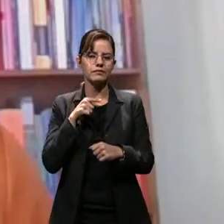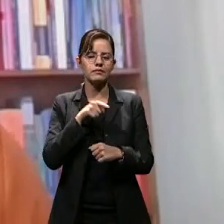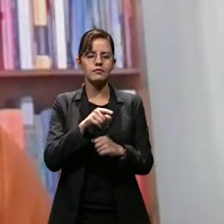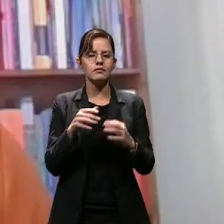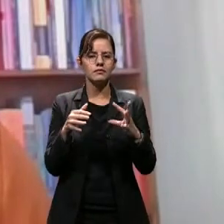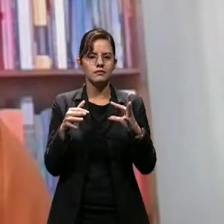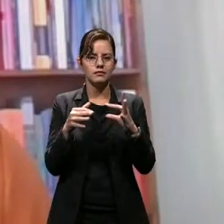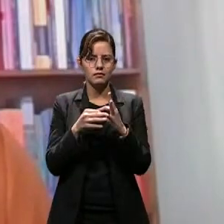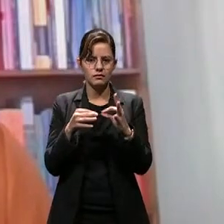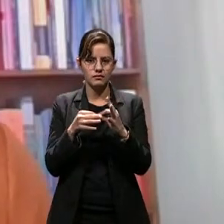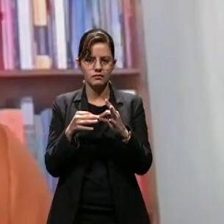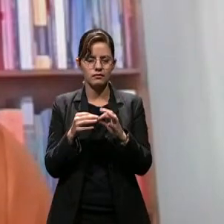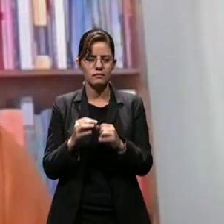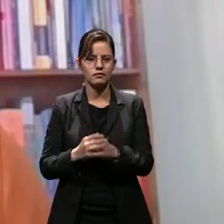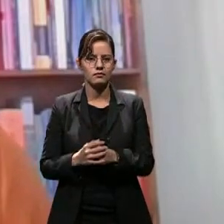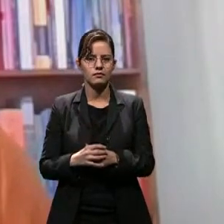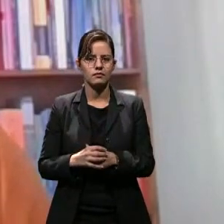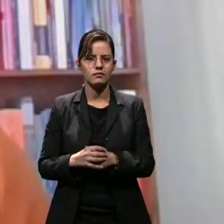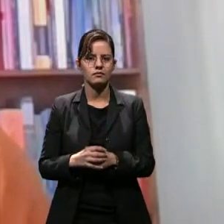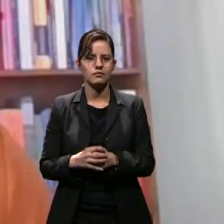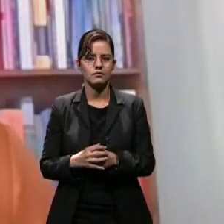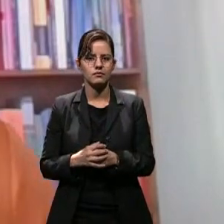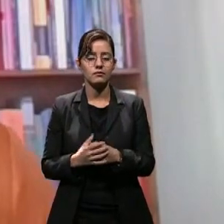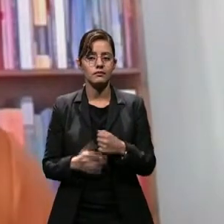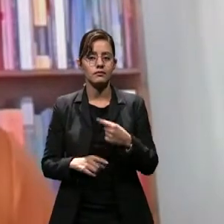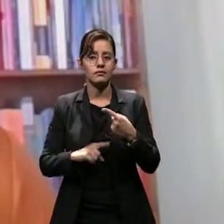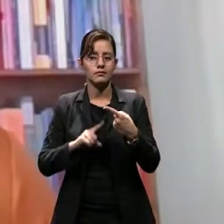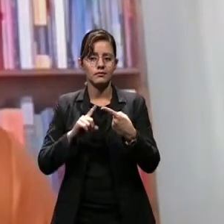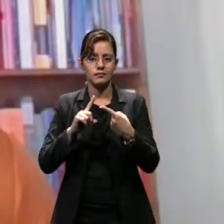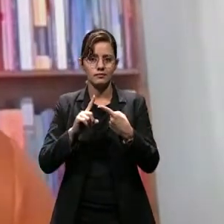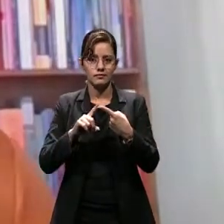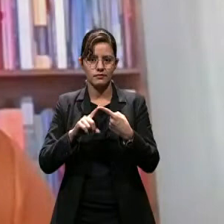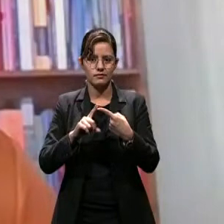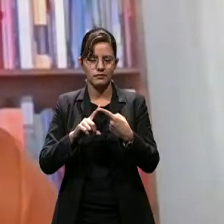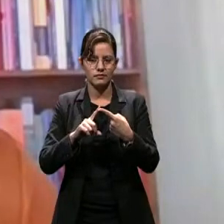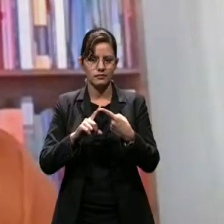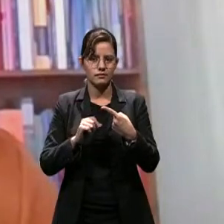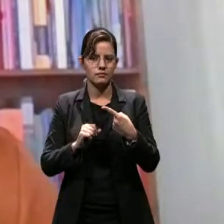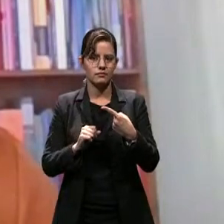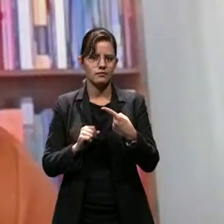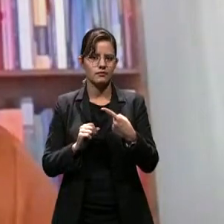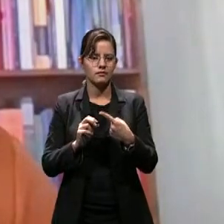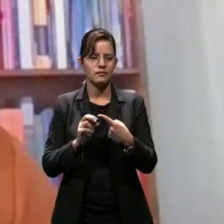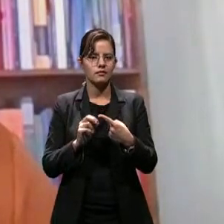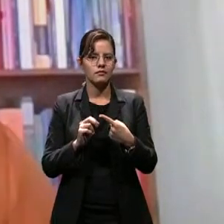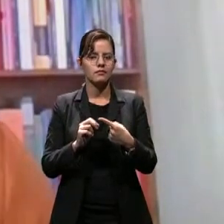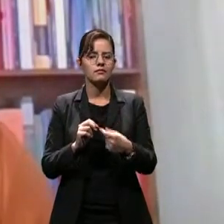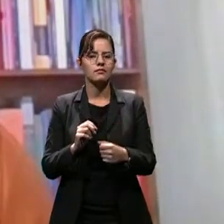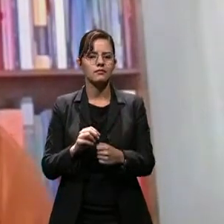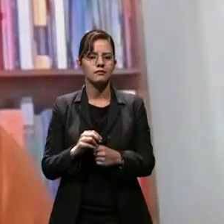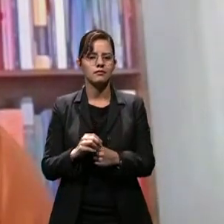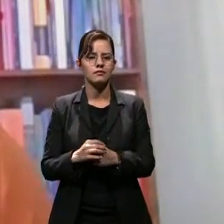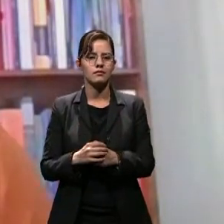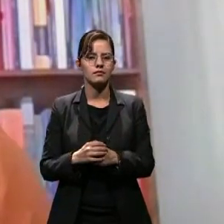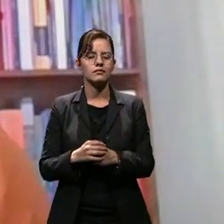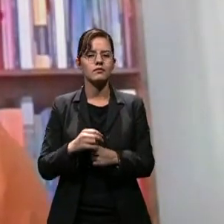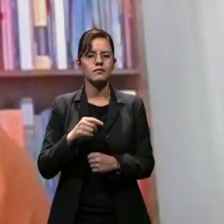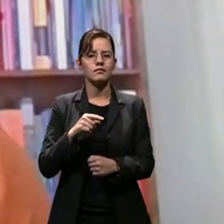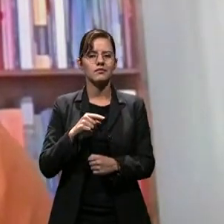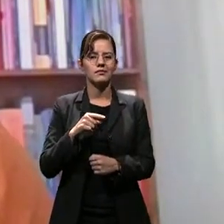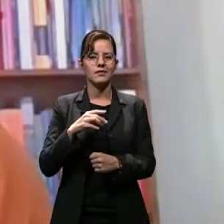And we heard trends that, first of all, are linked to fostering